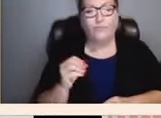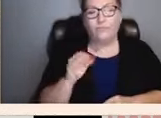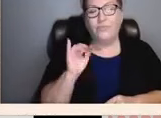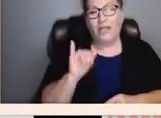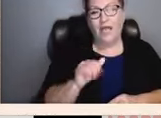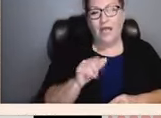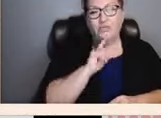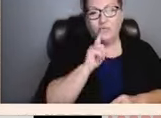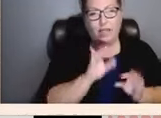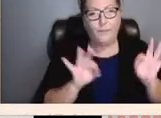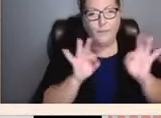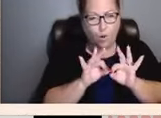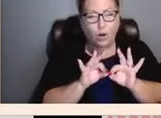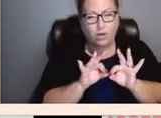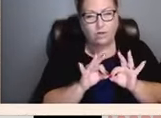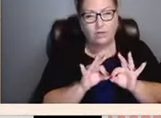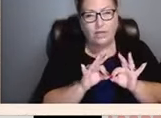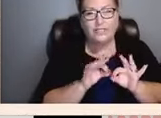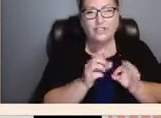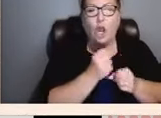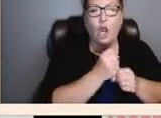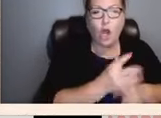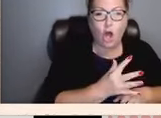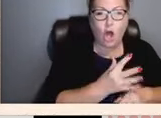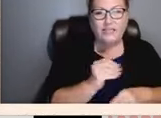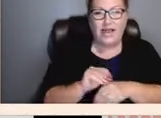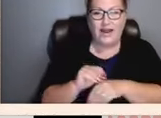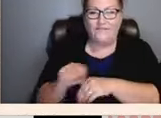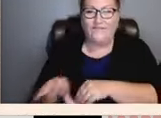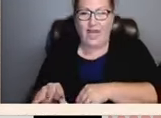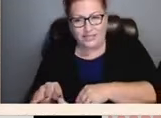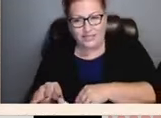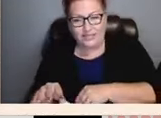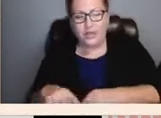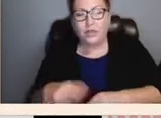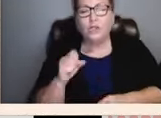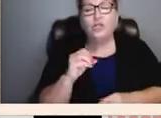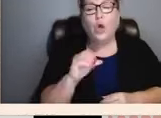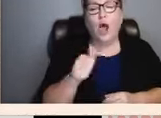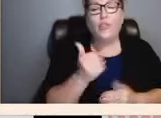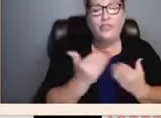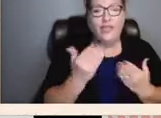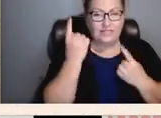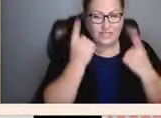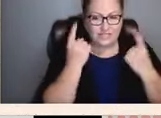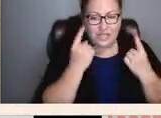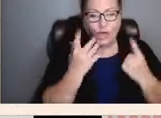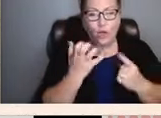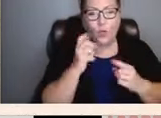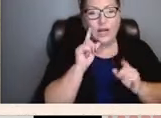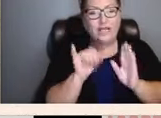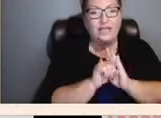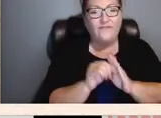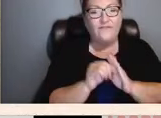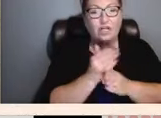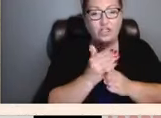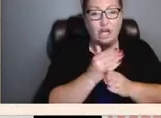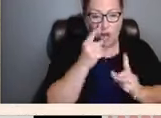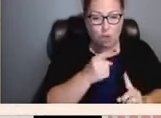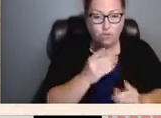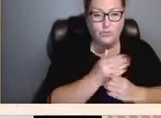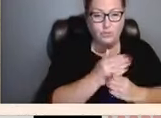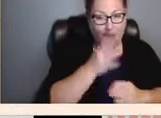important. It's a cause and effect. So other things to consider. You want to identify shared goals between parents and